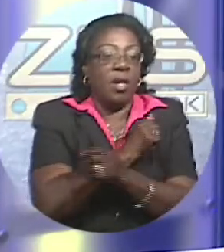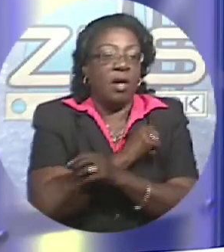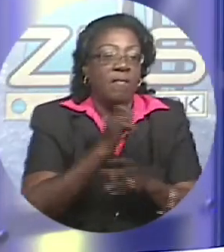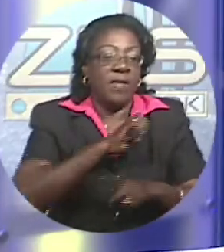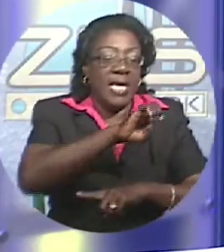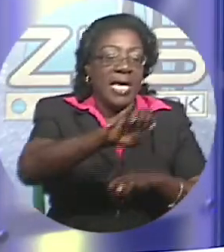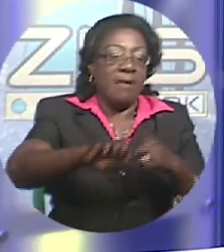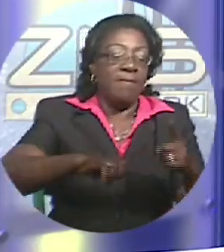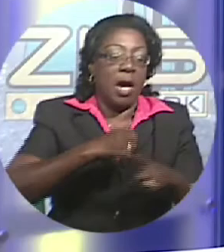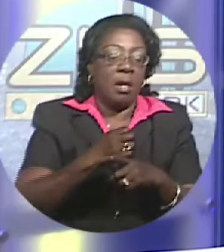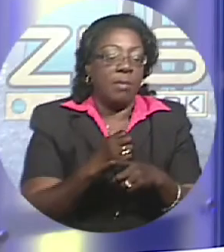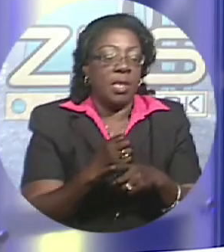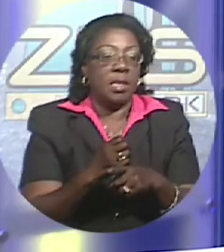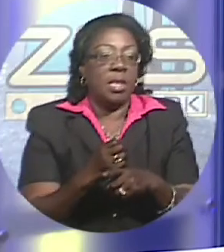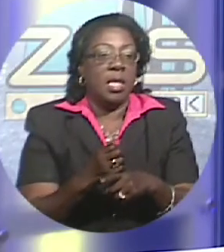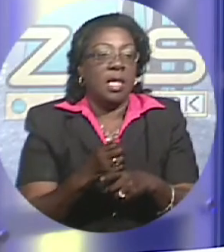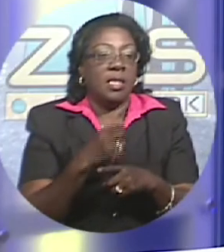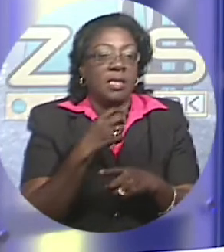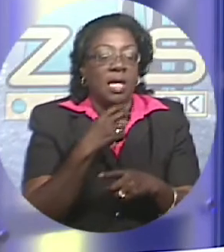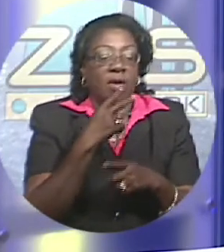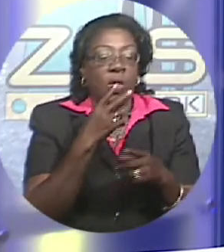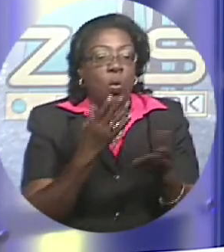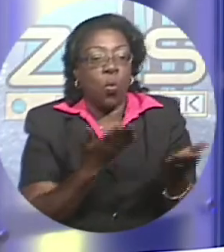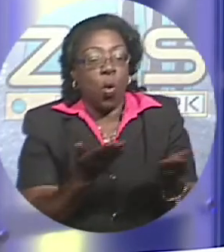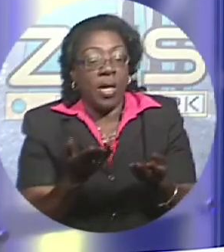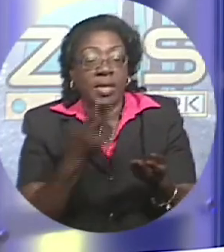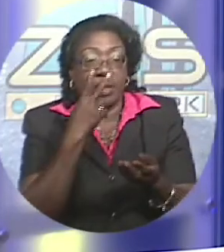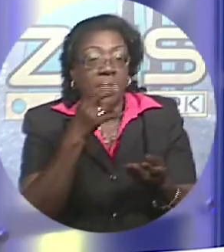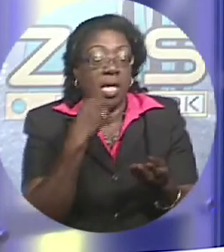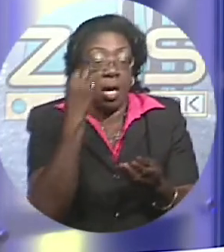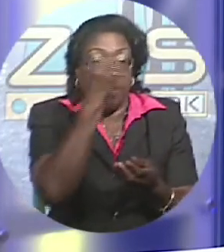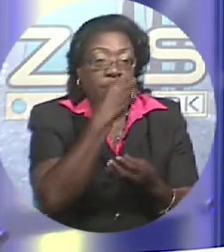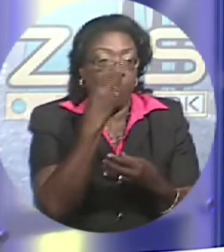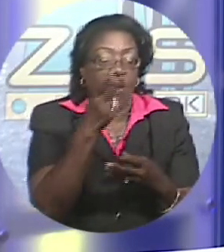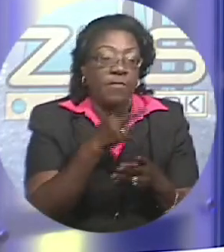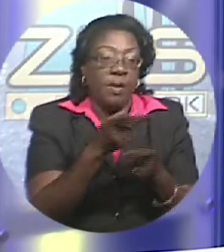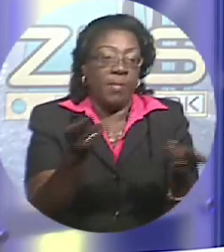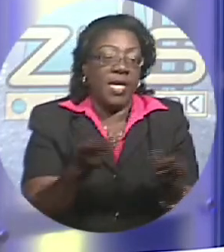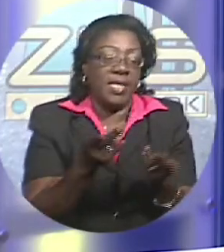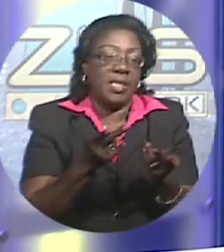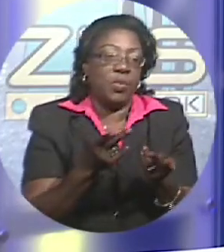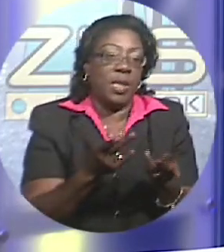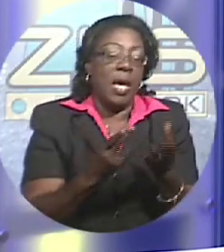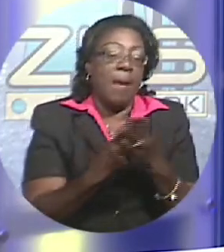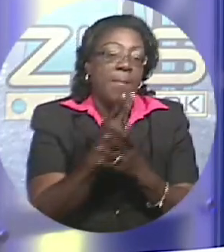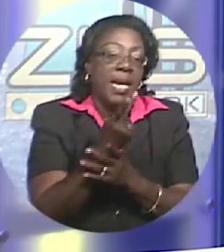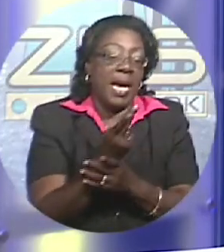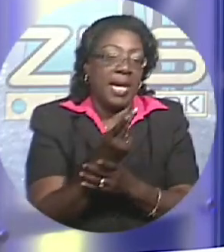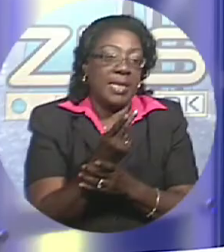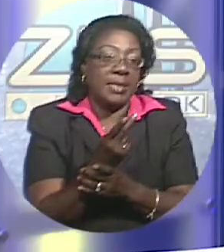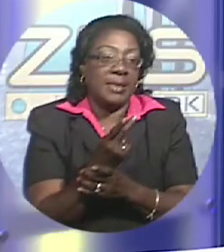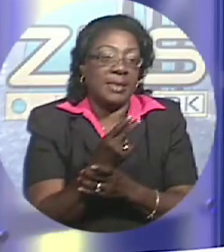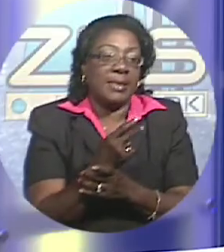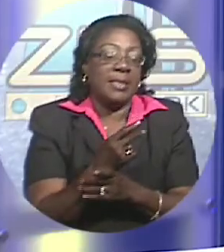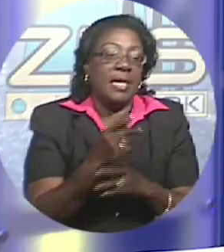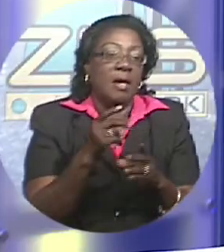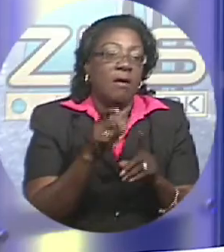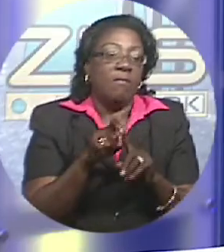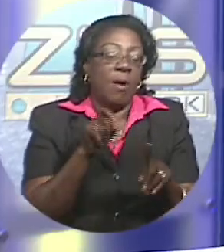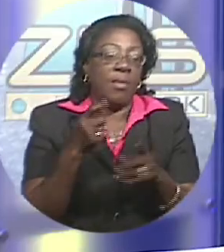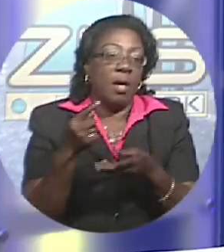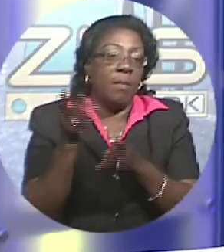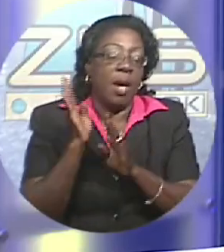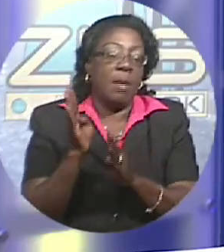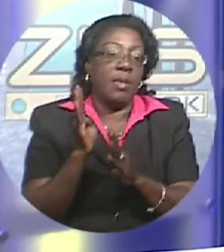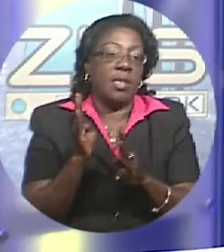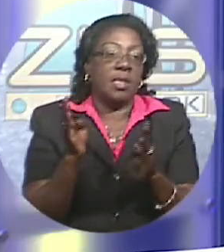an exciting reason to see a beautiful place, then the Levy Native Plant Preserve might just be the spot. For more on